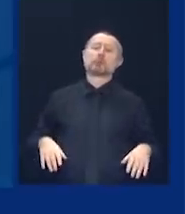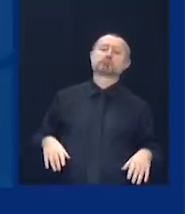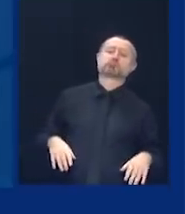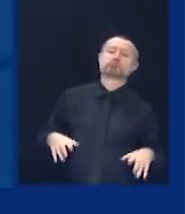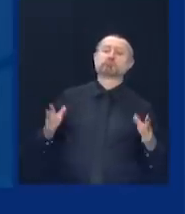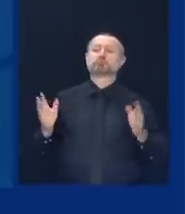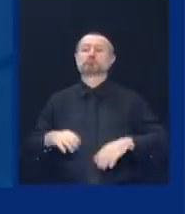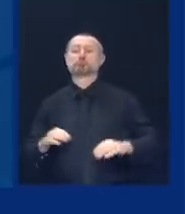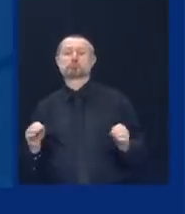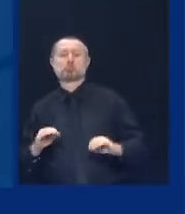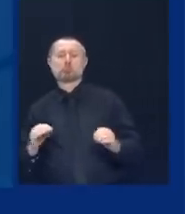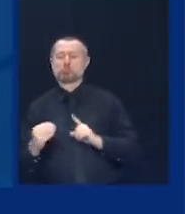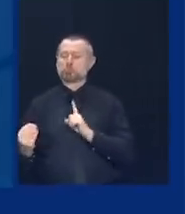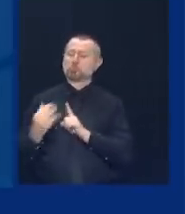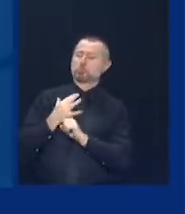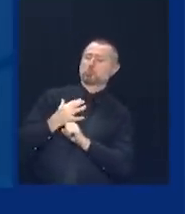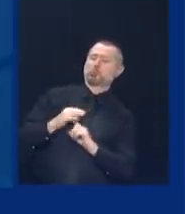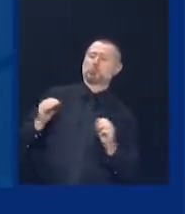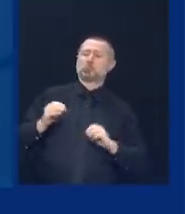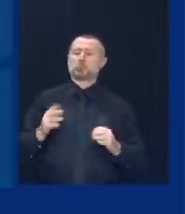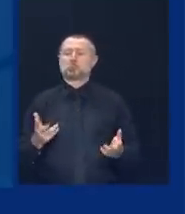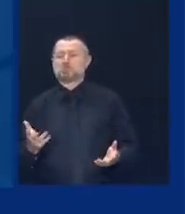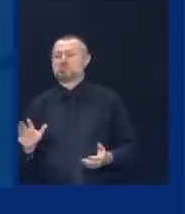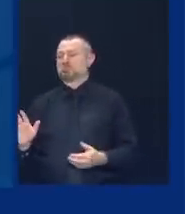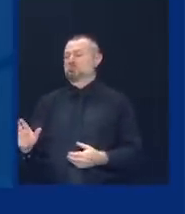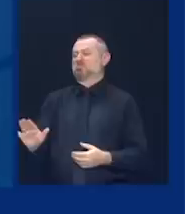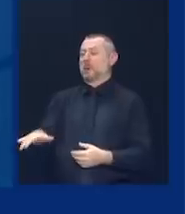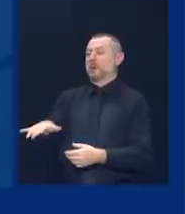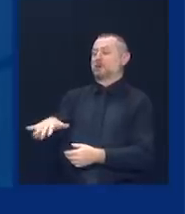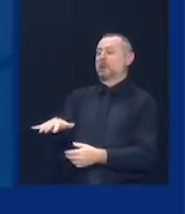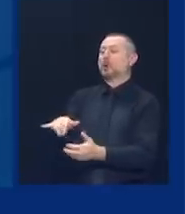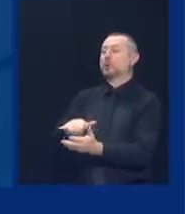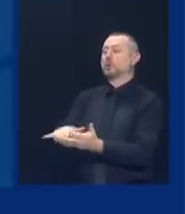When New York was going through it,